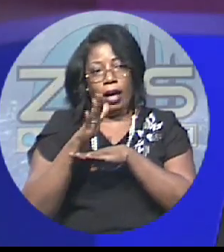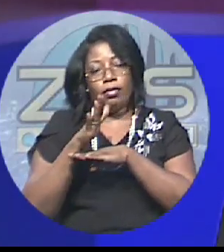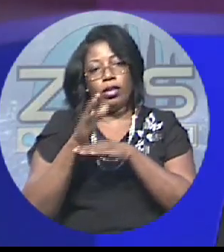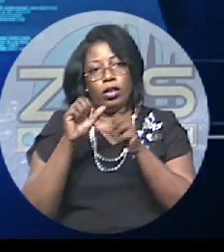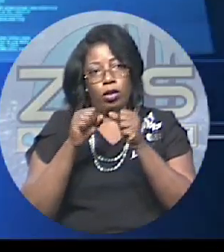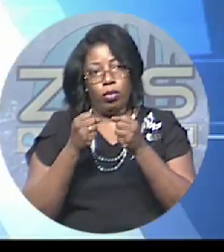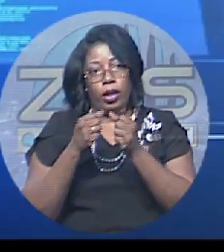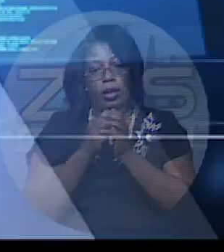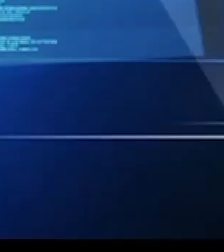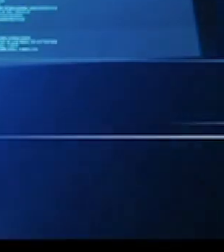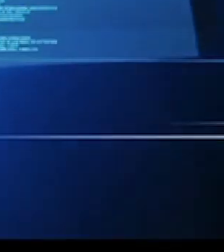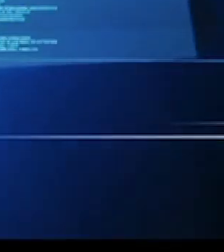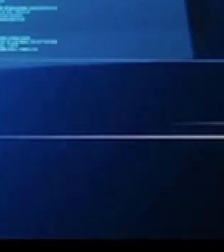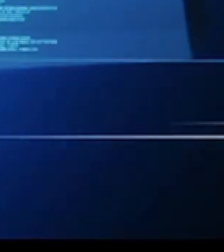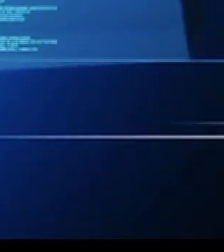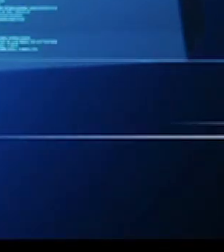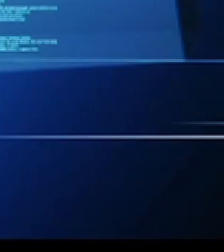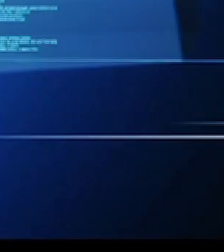after the break.